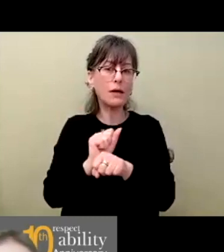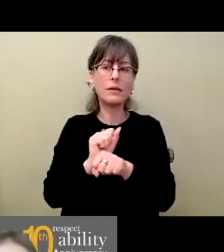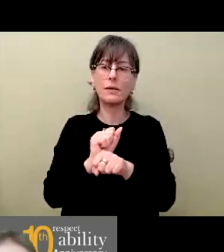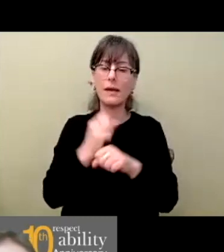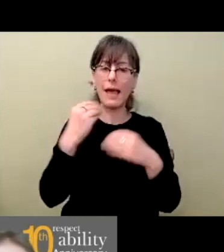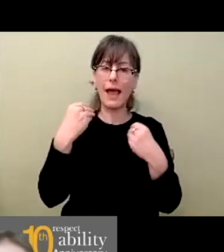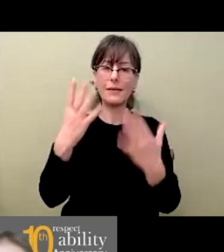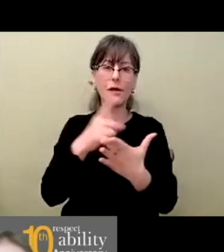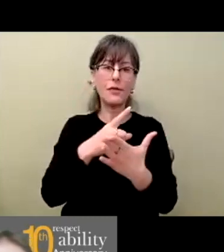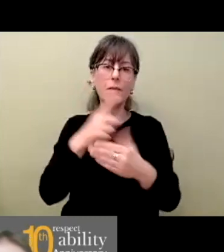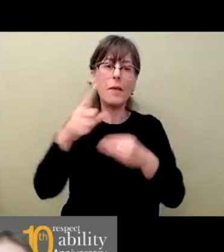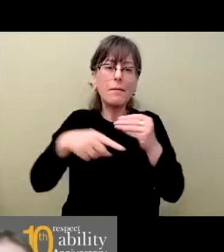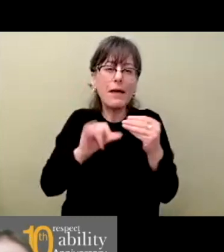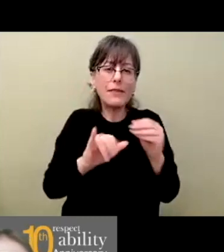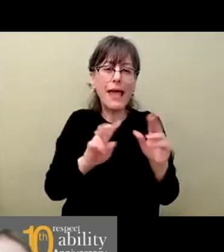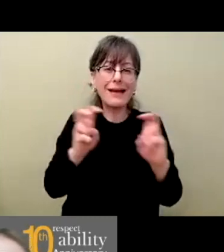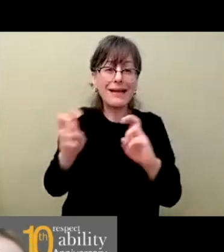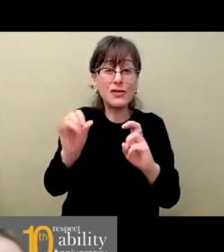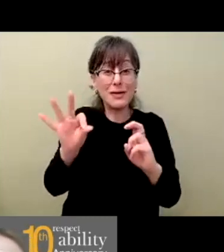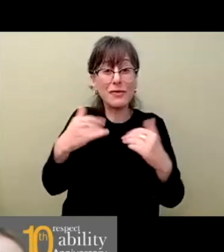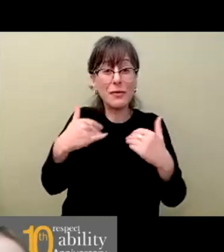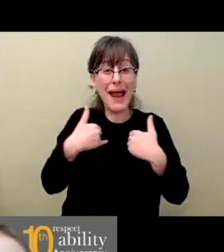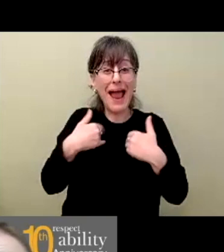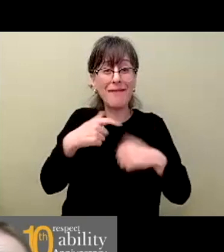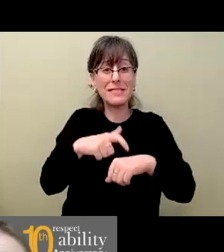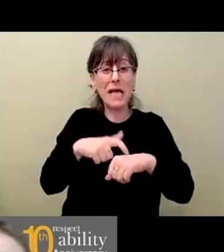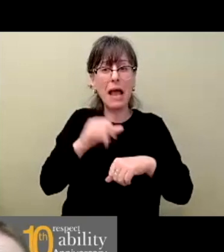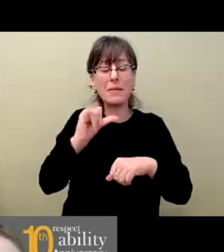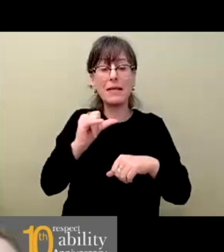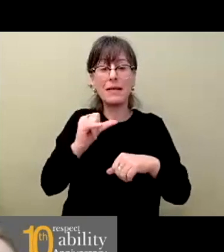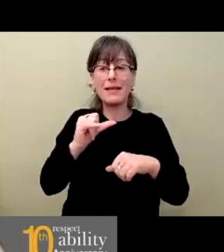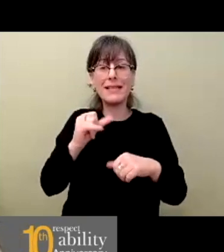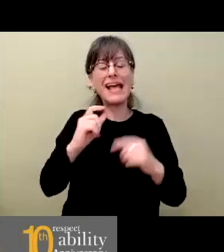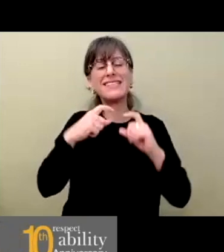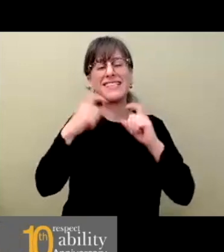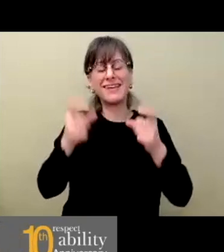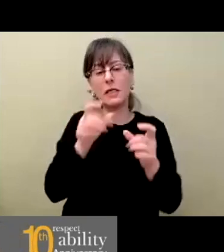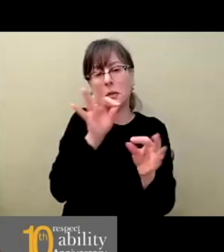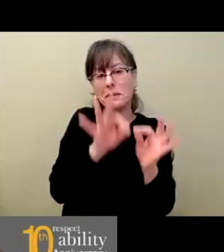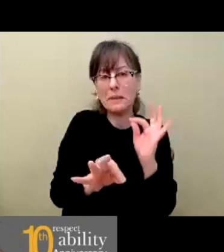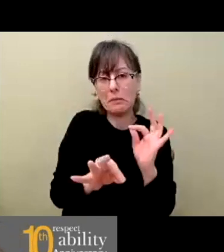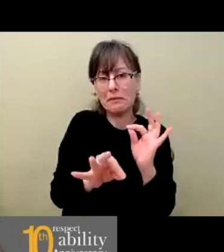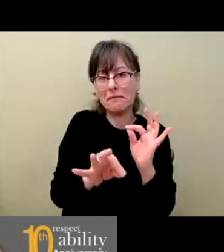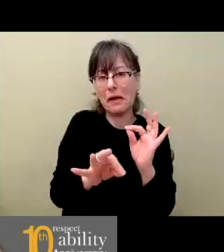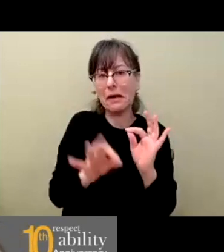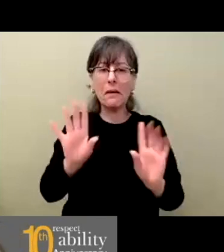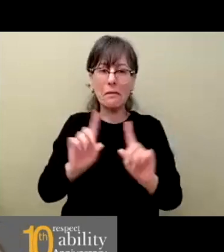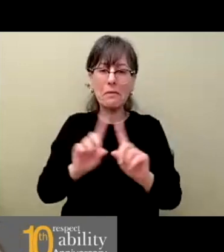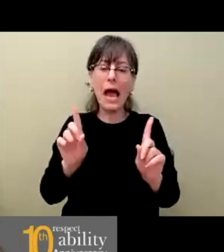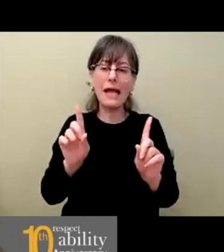the issues you're there for if you have the time. And although that's a little bit oversimplifying it, I think it's